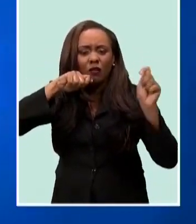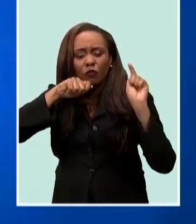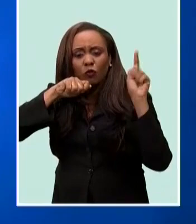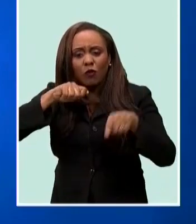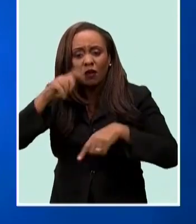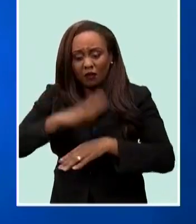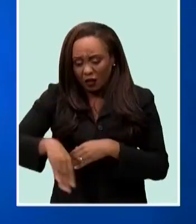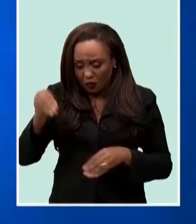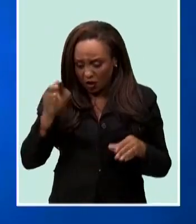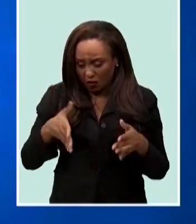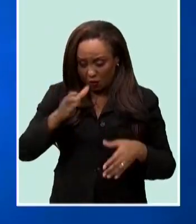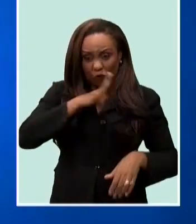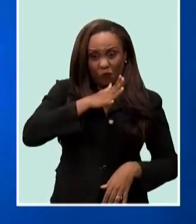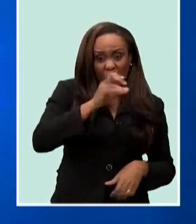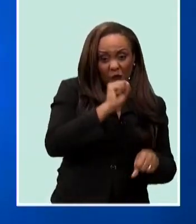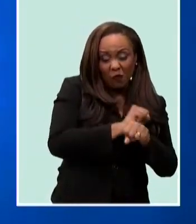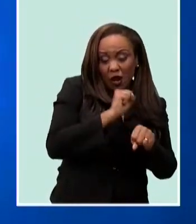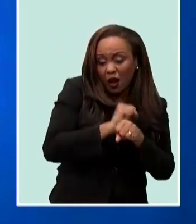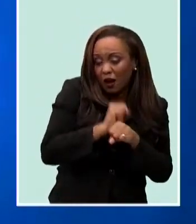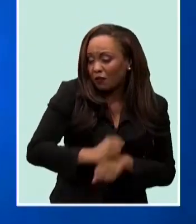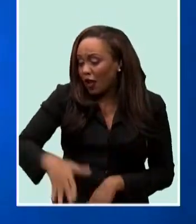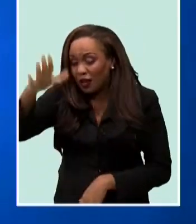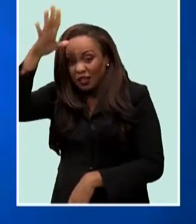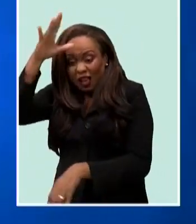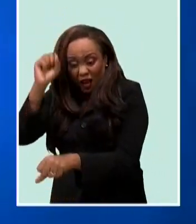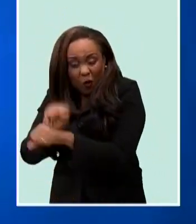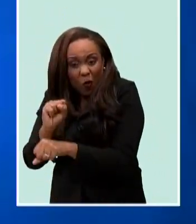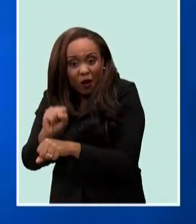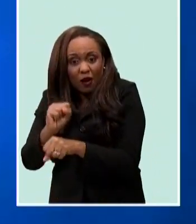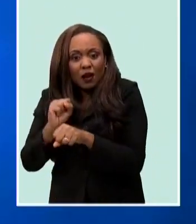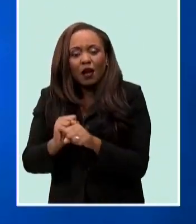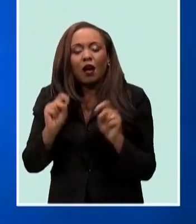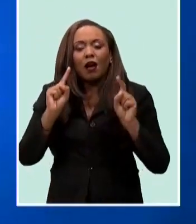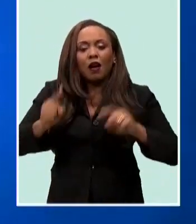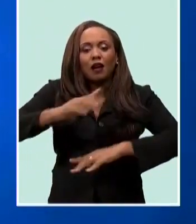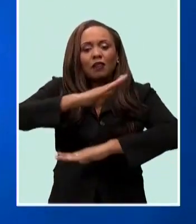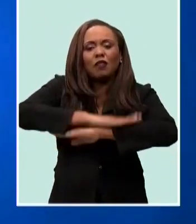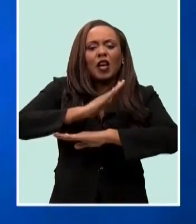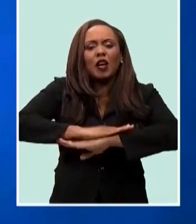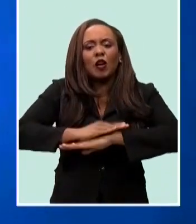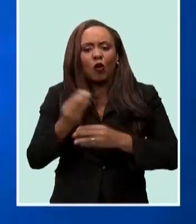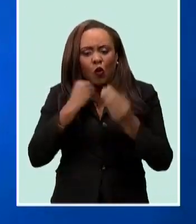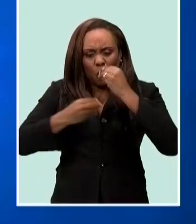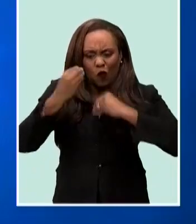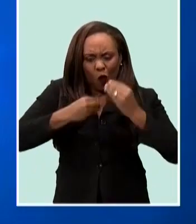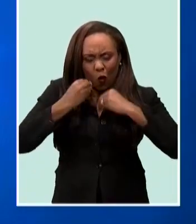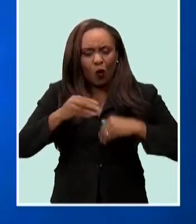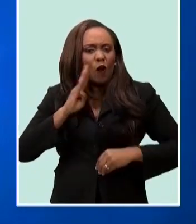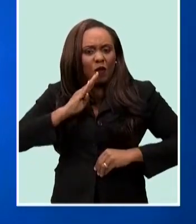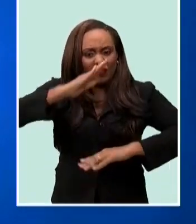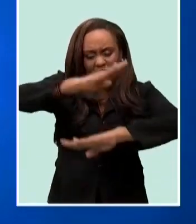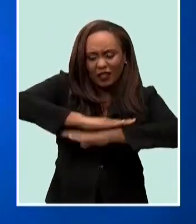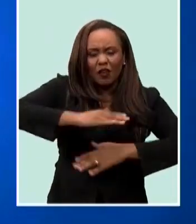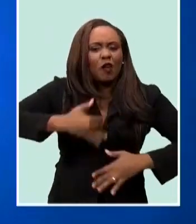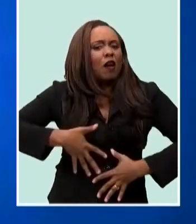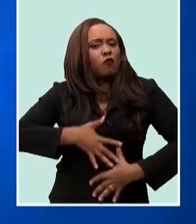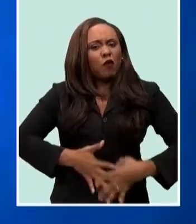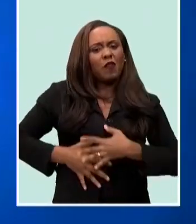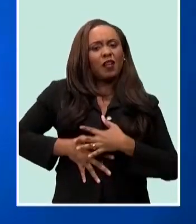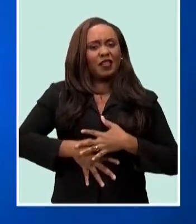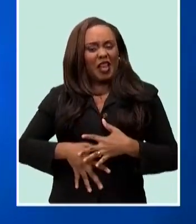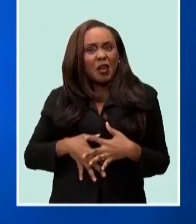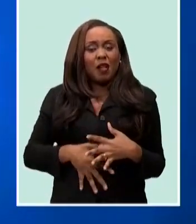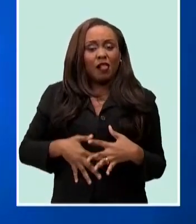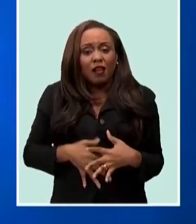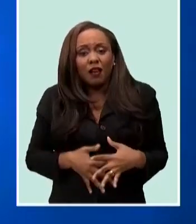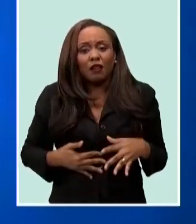hand. For the bathroom and brush your teeth. So this is more than dirty. My daddy earbud, mommy earbud. To put breakfast